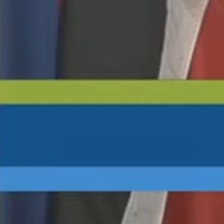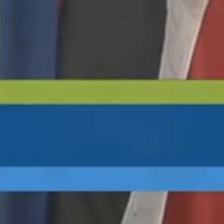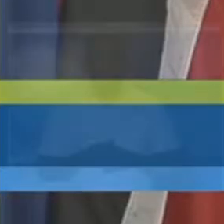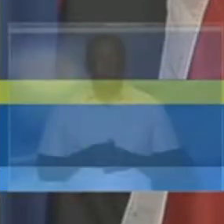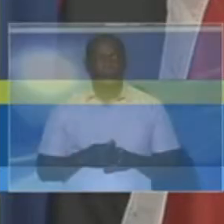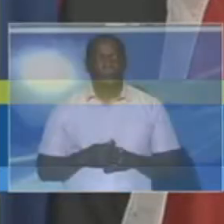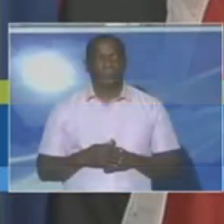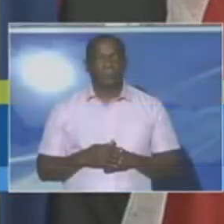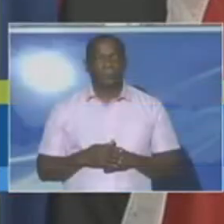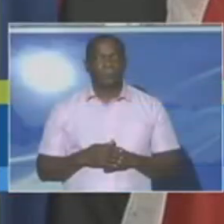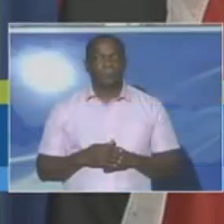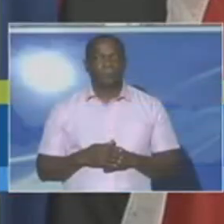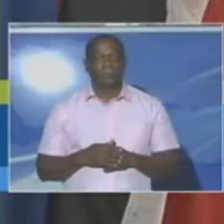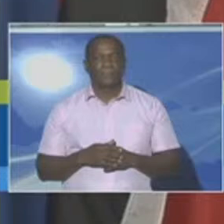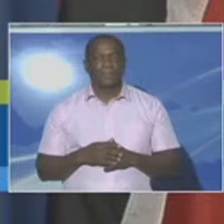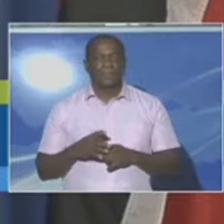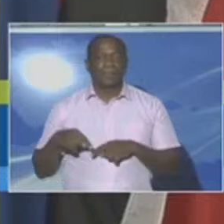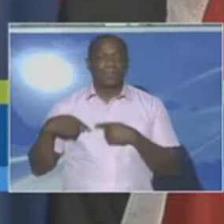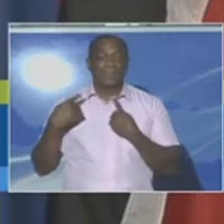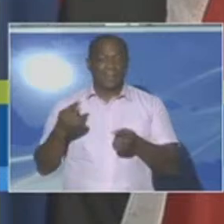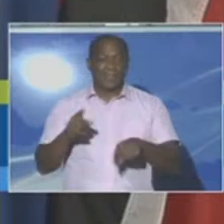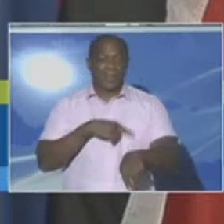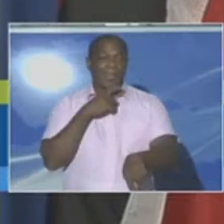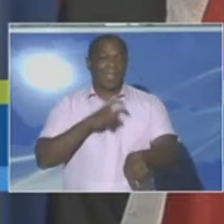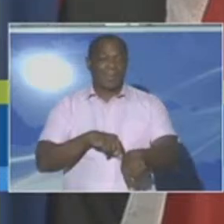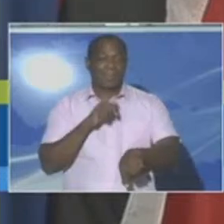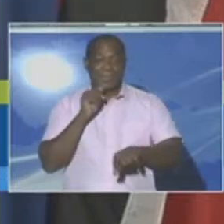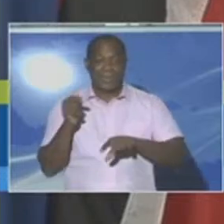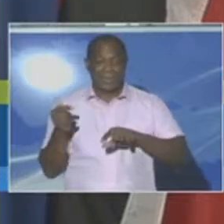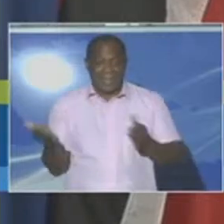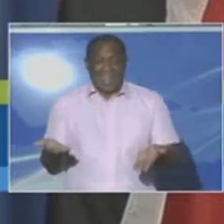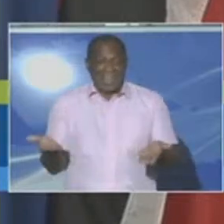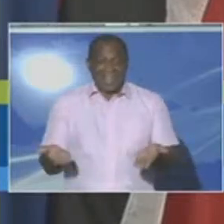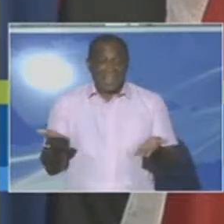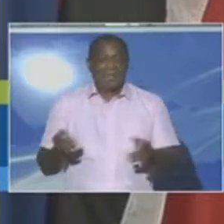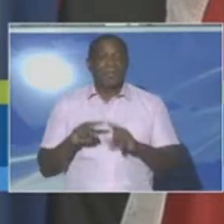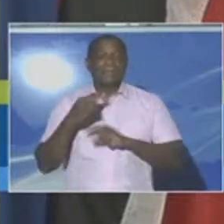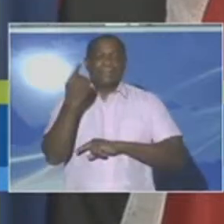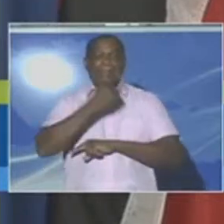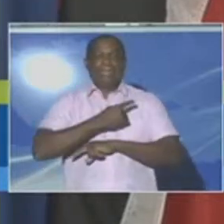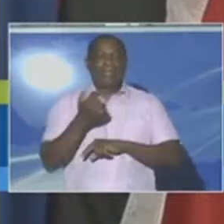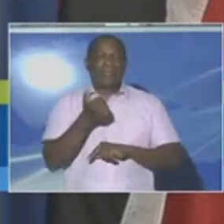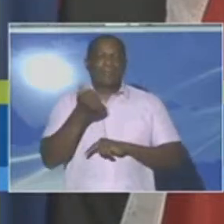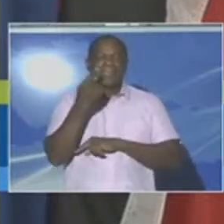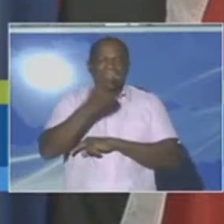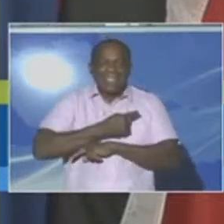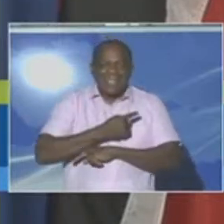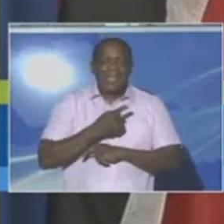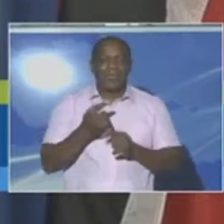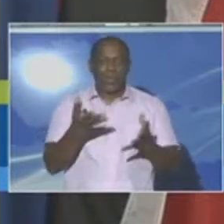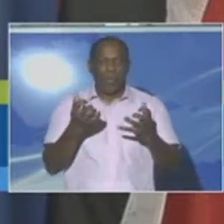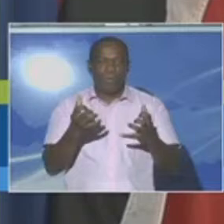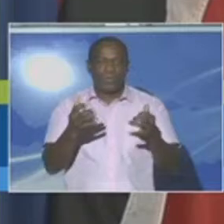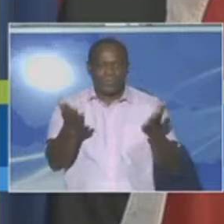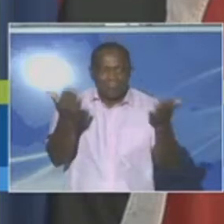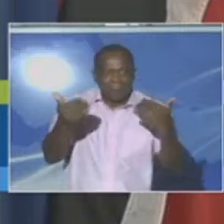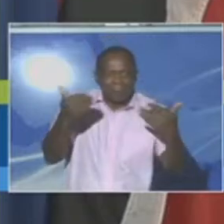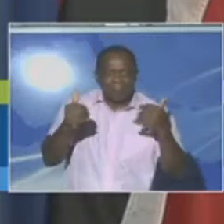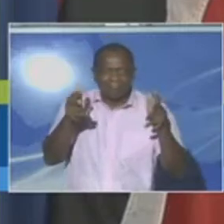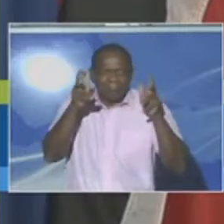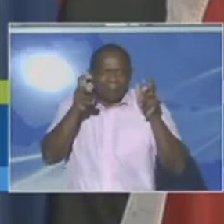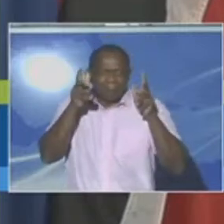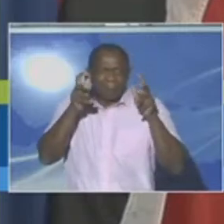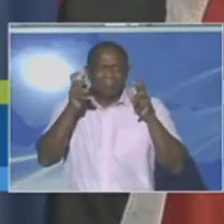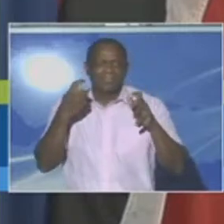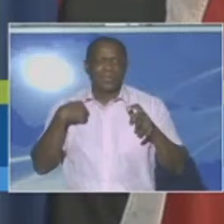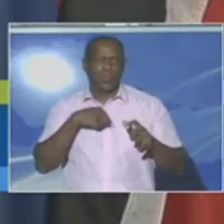We haven't been here for a while, but today is another day when we attract your attention and we would report on where